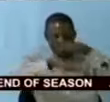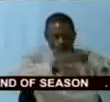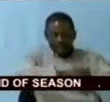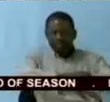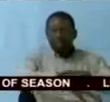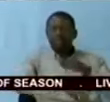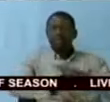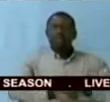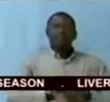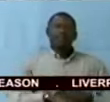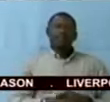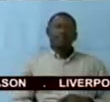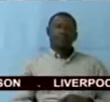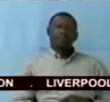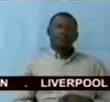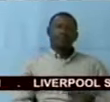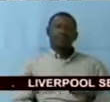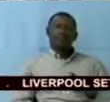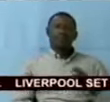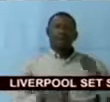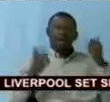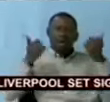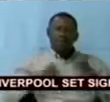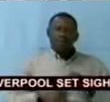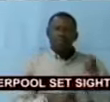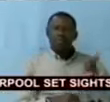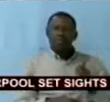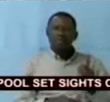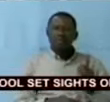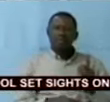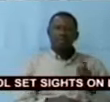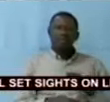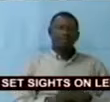what happened? I went out for a mission.